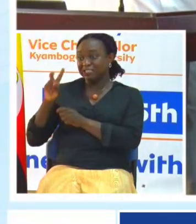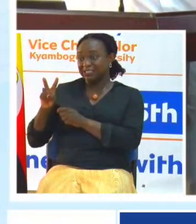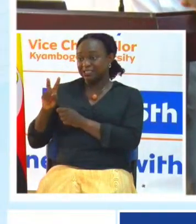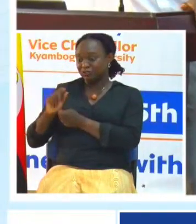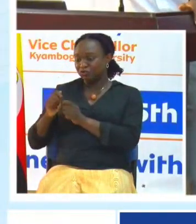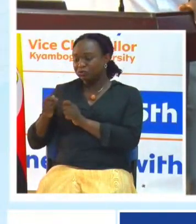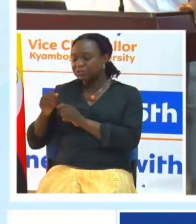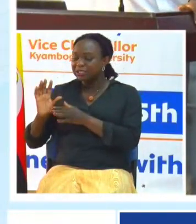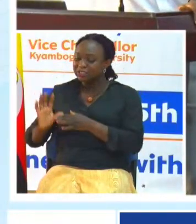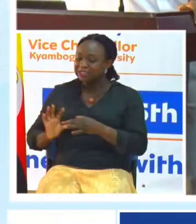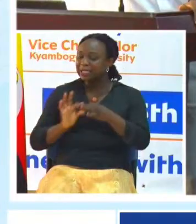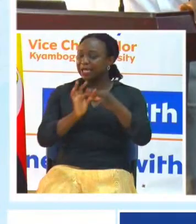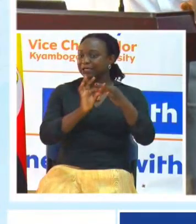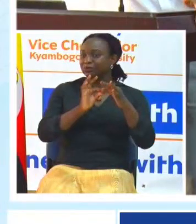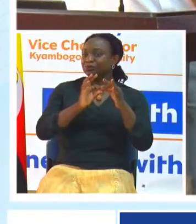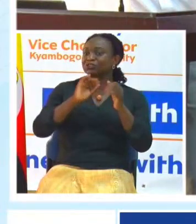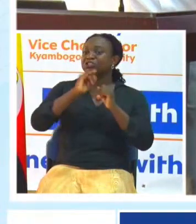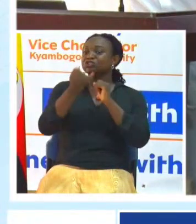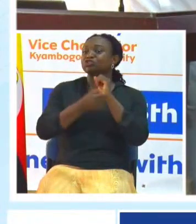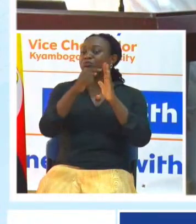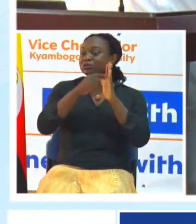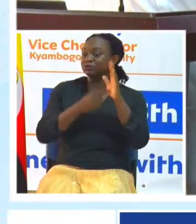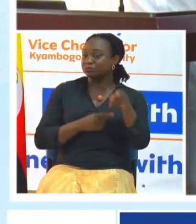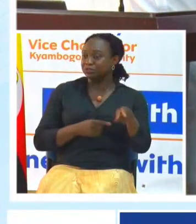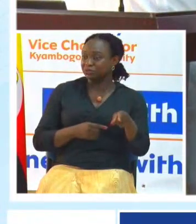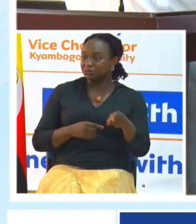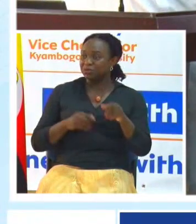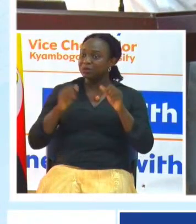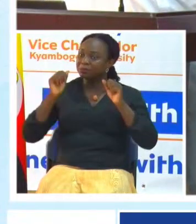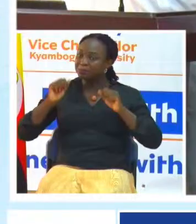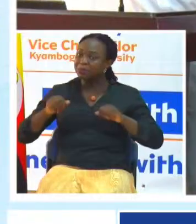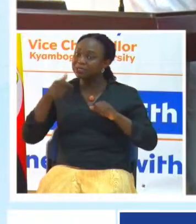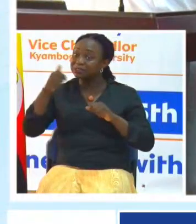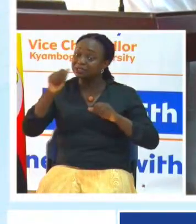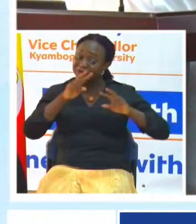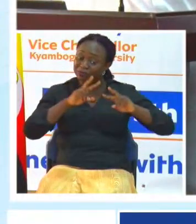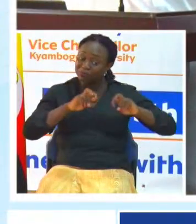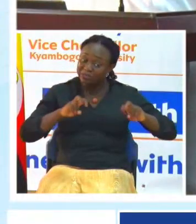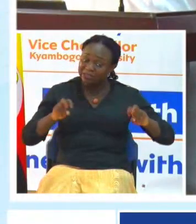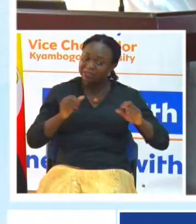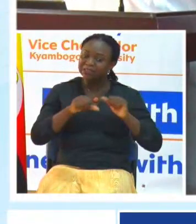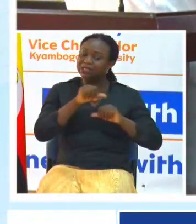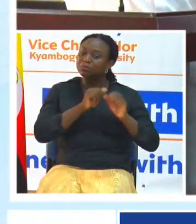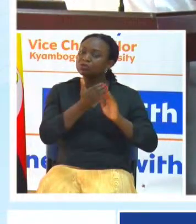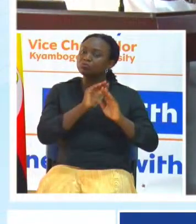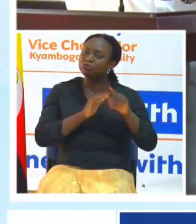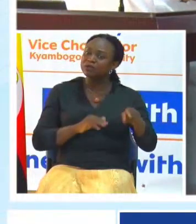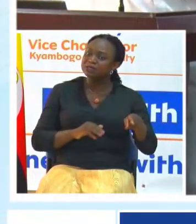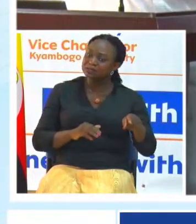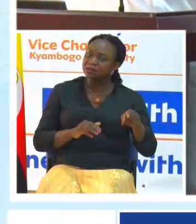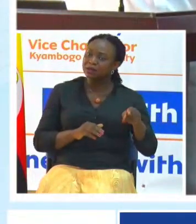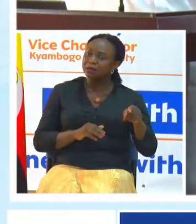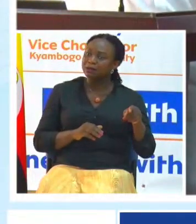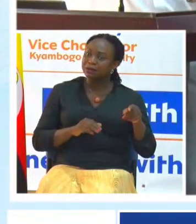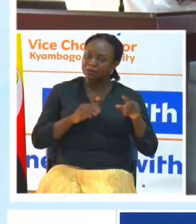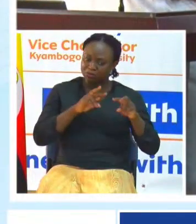hire you wish to see. Meaning that you have to research about this professor. If he's a research professor, what are